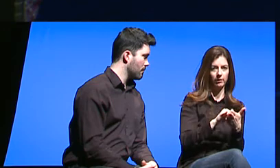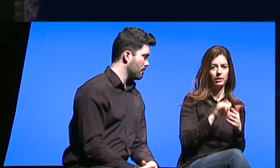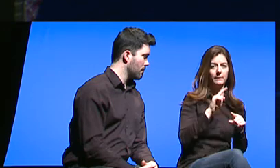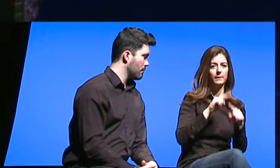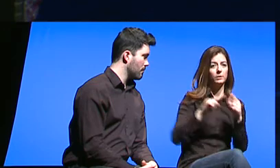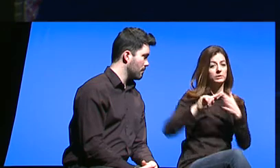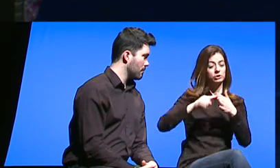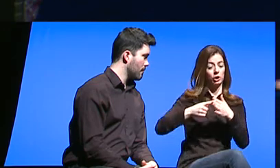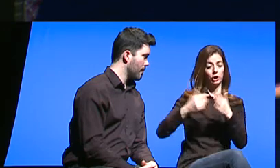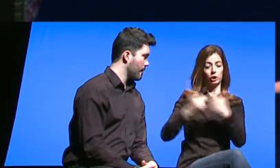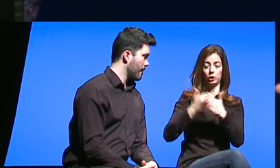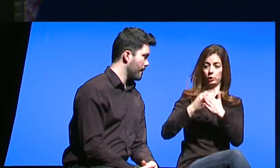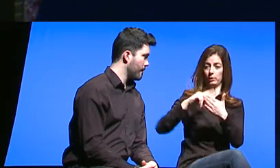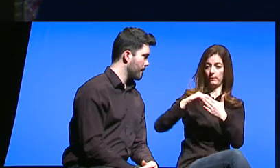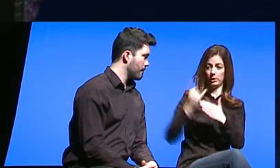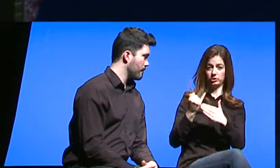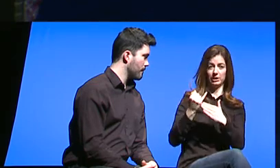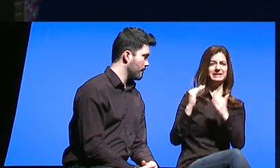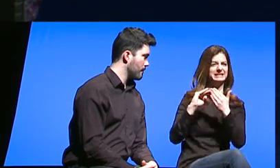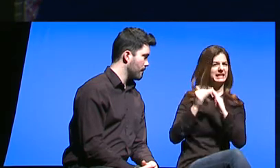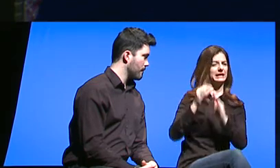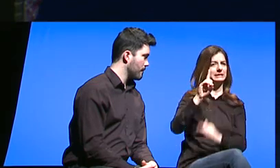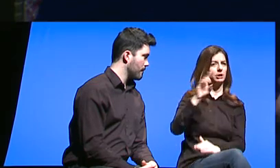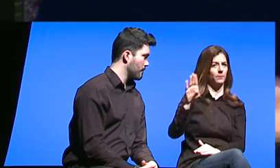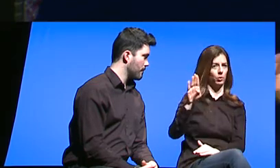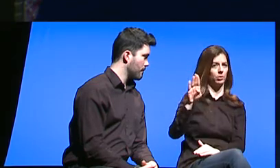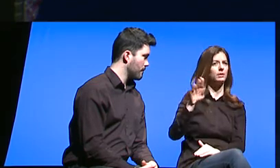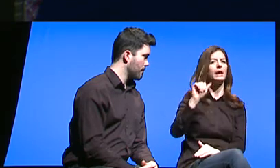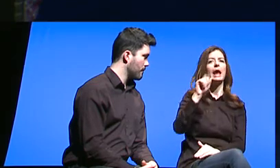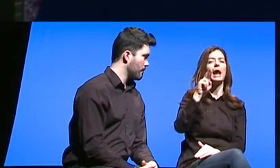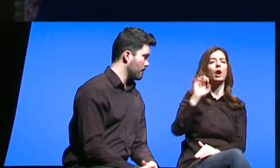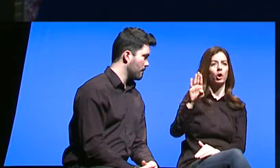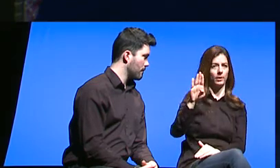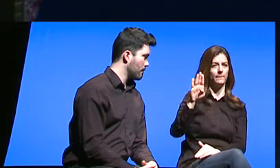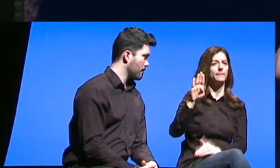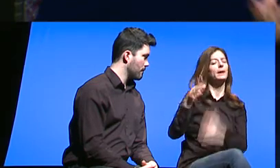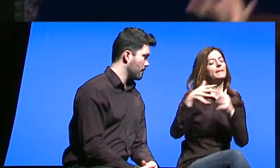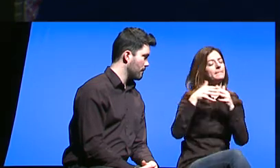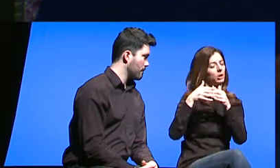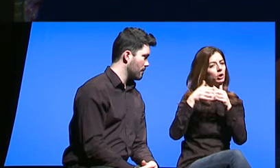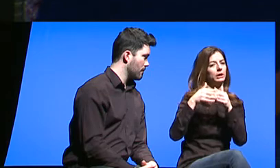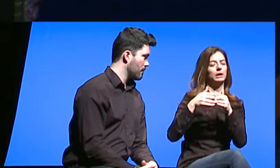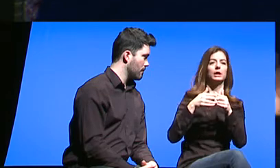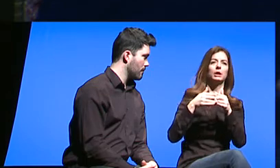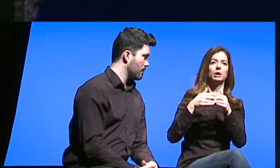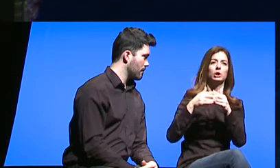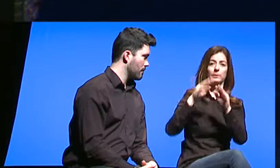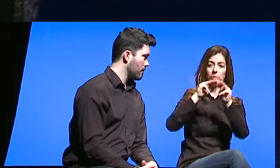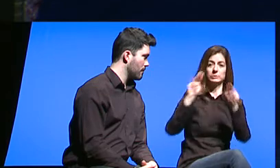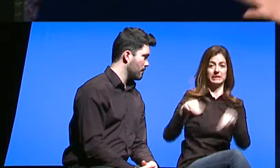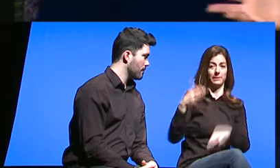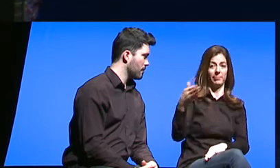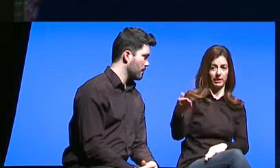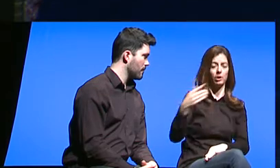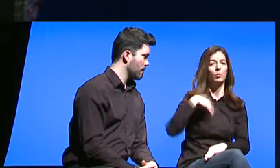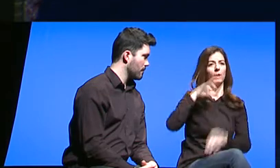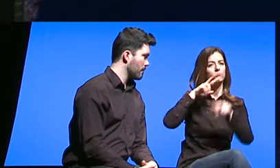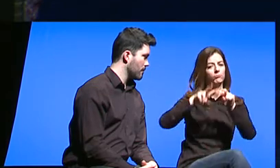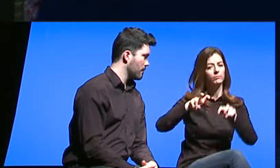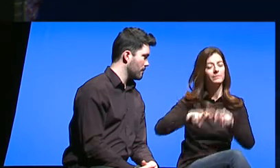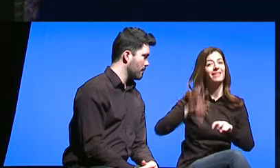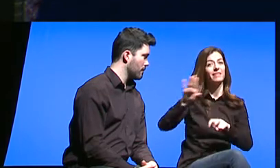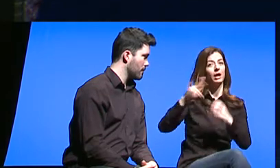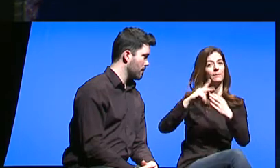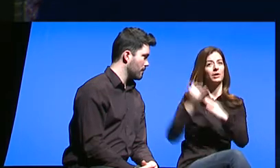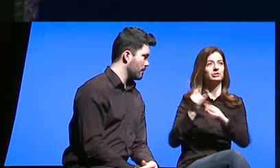Dearborn with the Arab American National Museum that will be looking specifically at the Arab American Muslim community of Dearborn. And so that project will look very different to